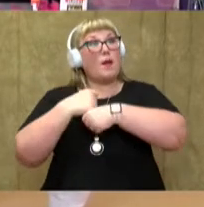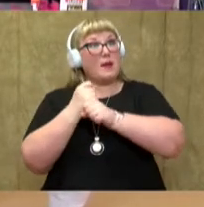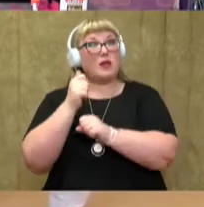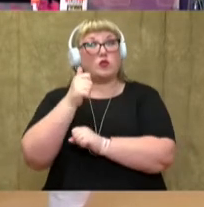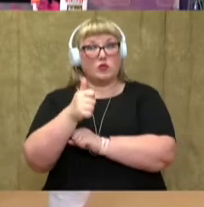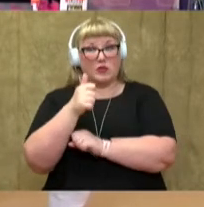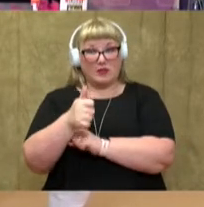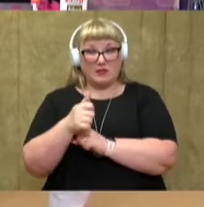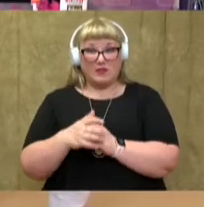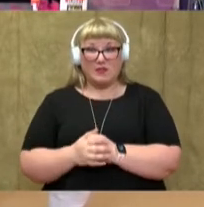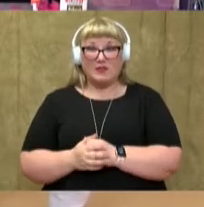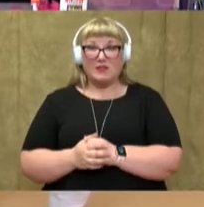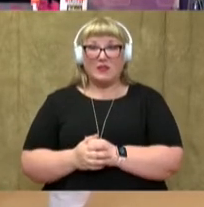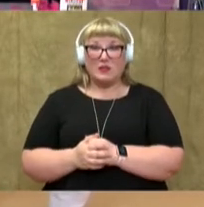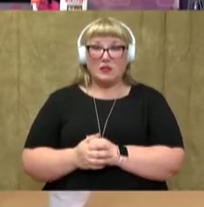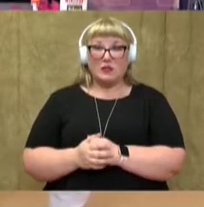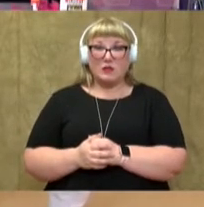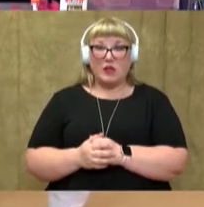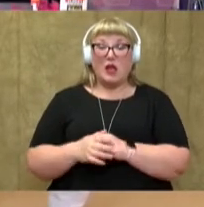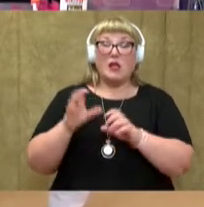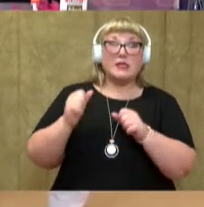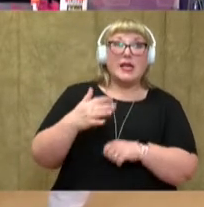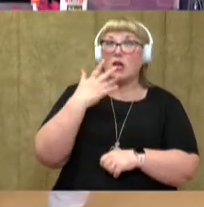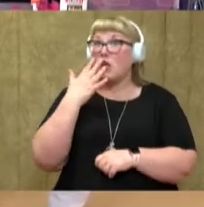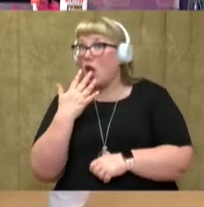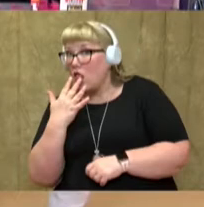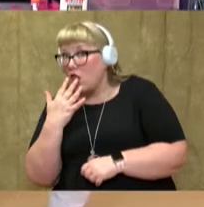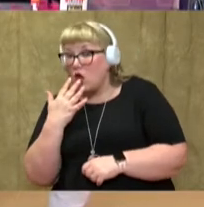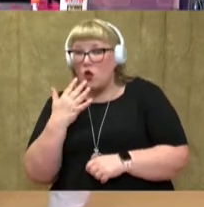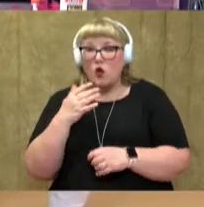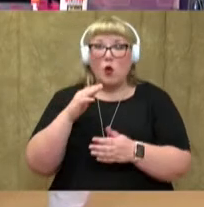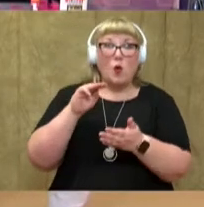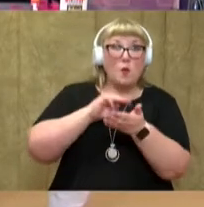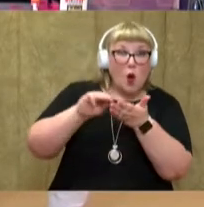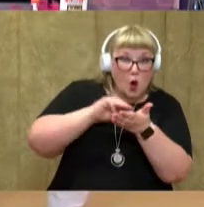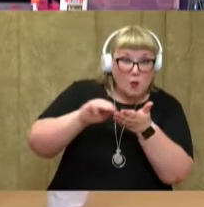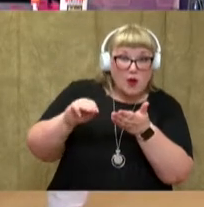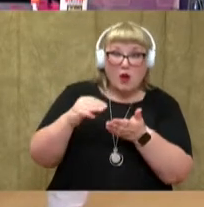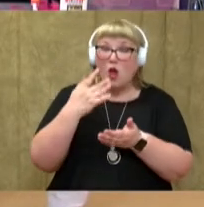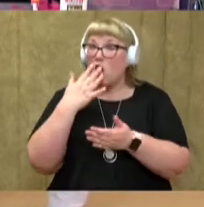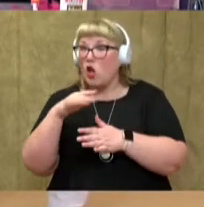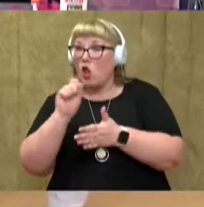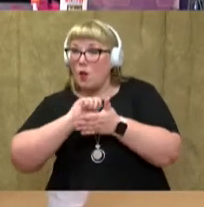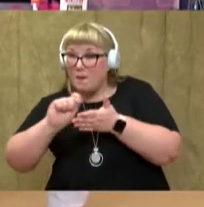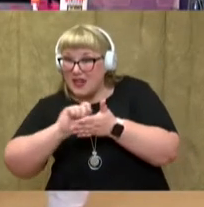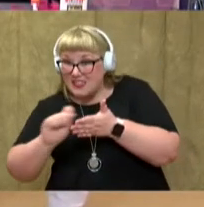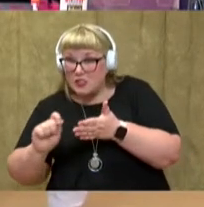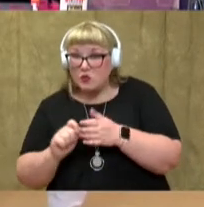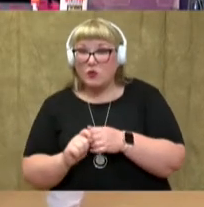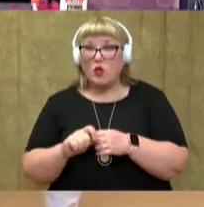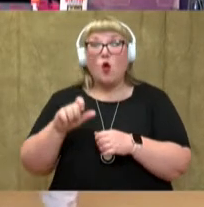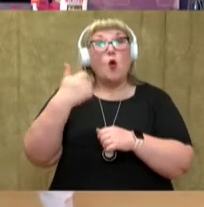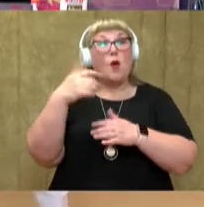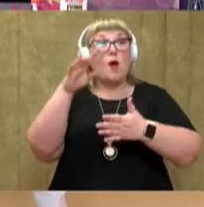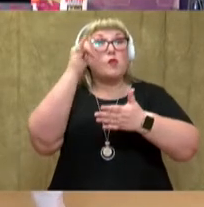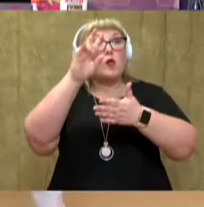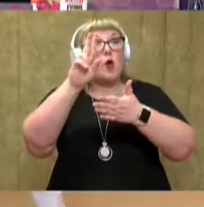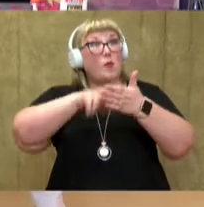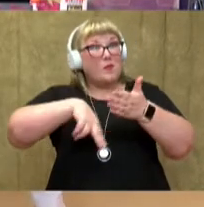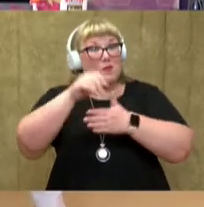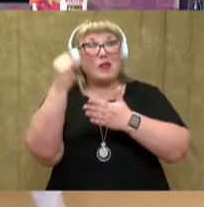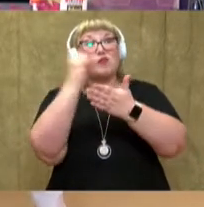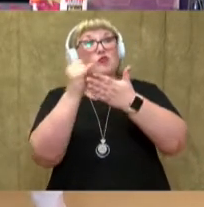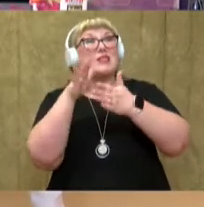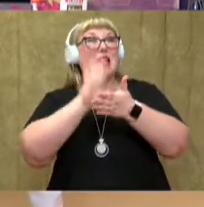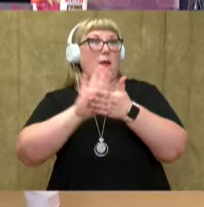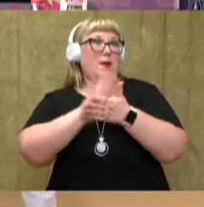paper. So you can use crayons, markers, colored pencils, or paint to design